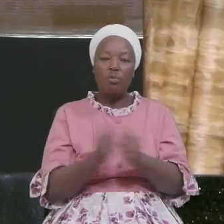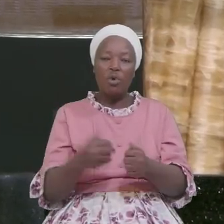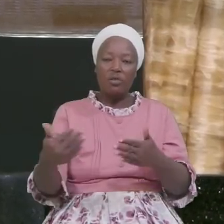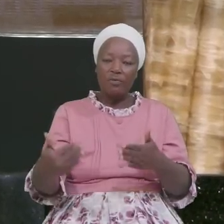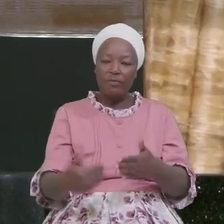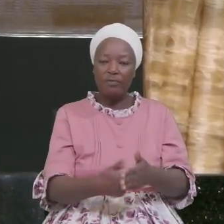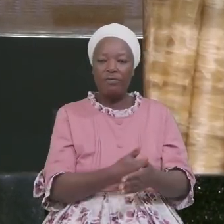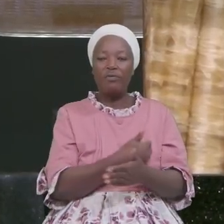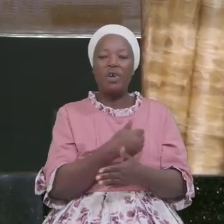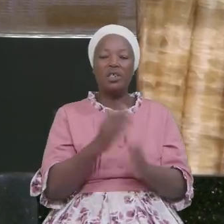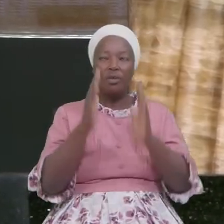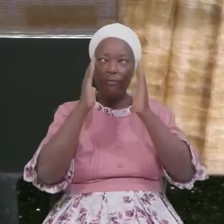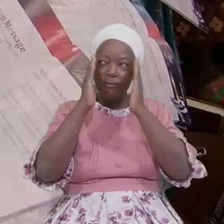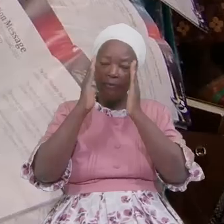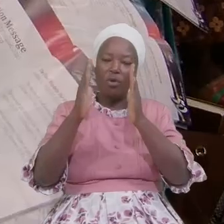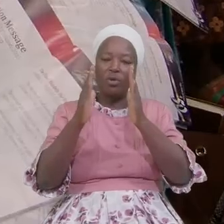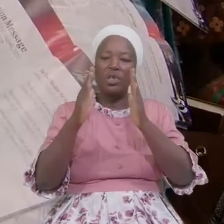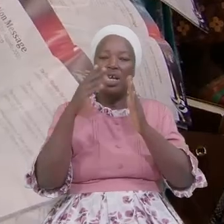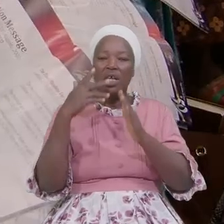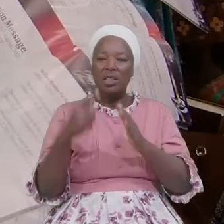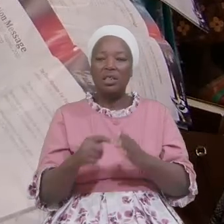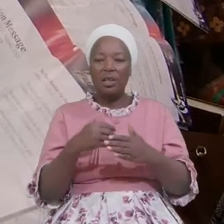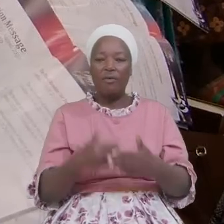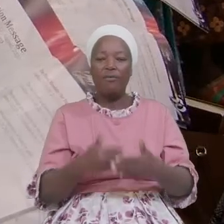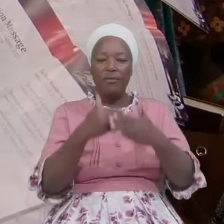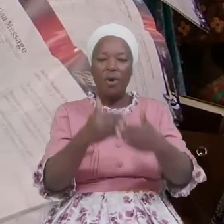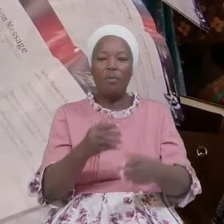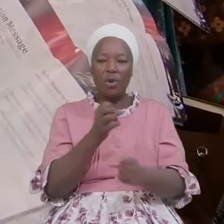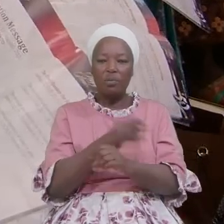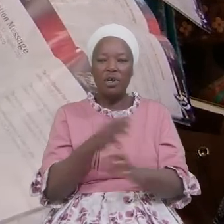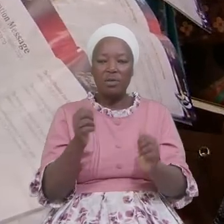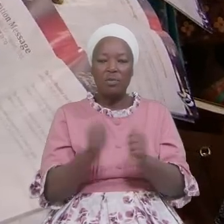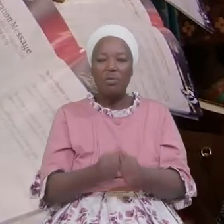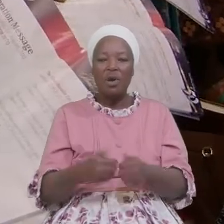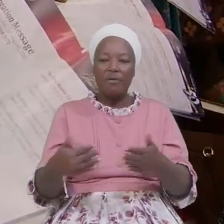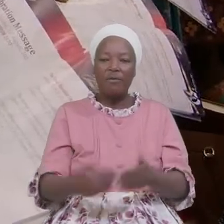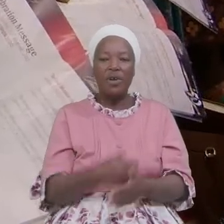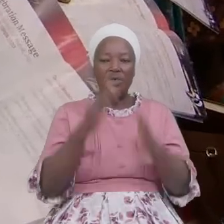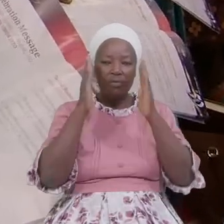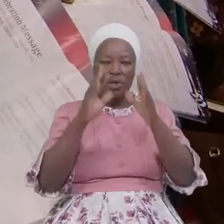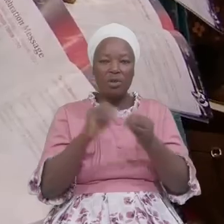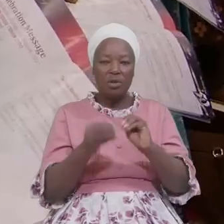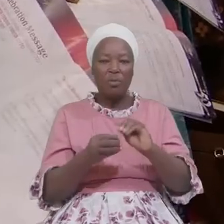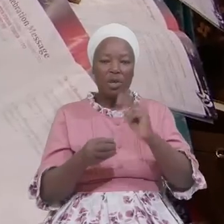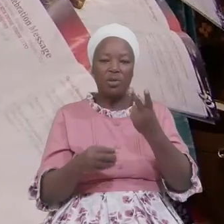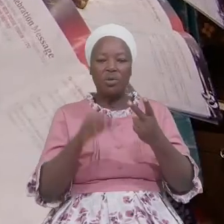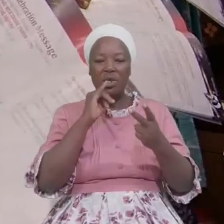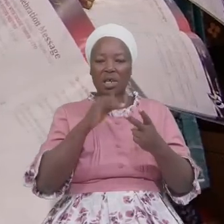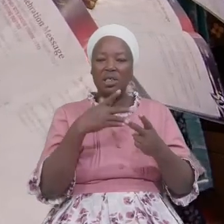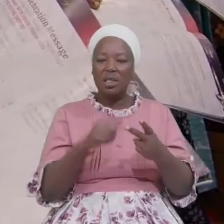The forward march with fresh focus. Number two, they are fortified